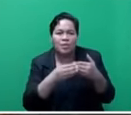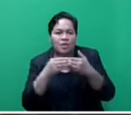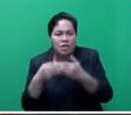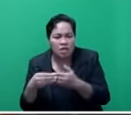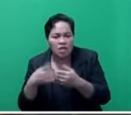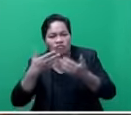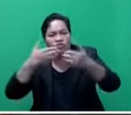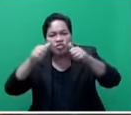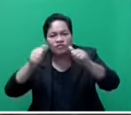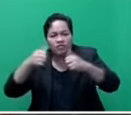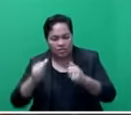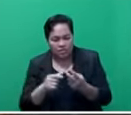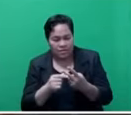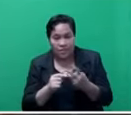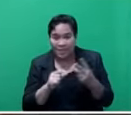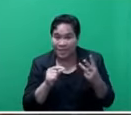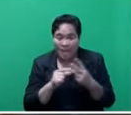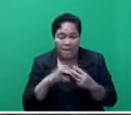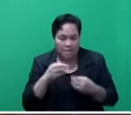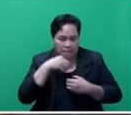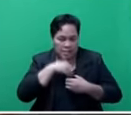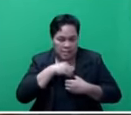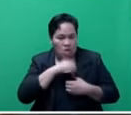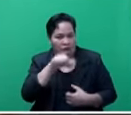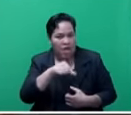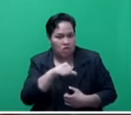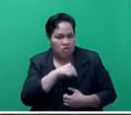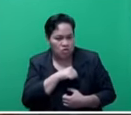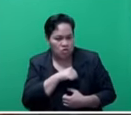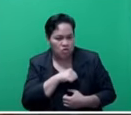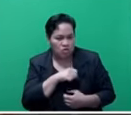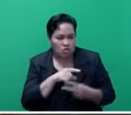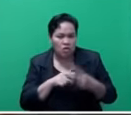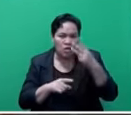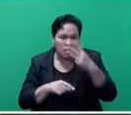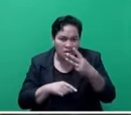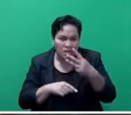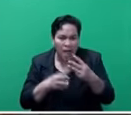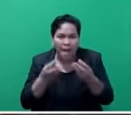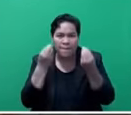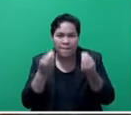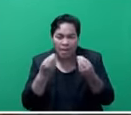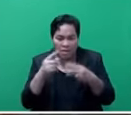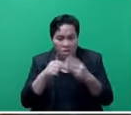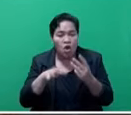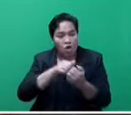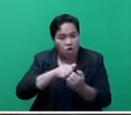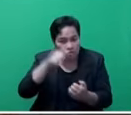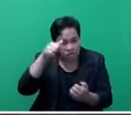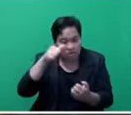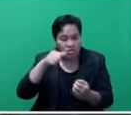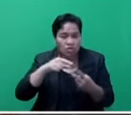achieve things. And thirdly, it must become inside, your attitude. So merit has these three components. It's your qualification, what